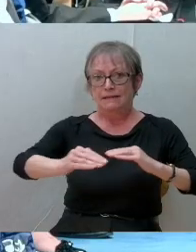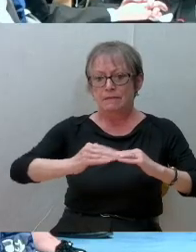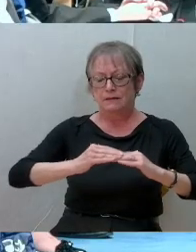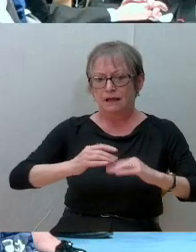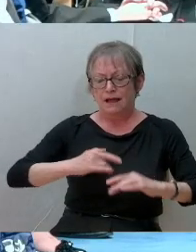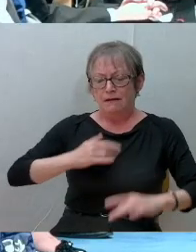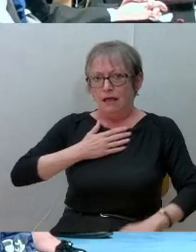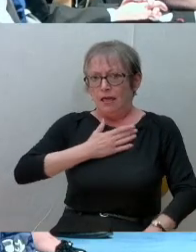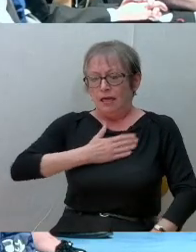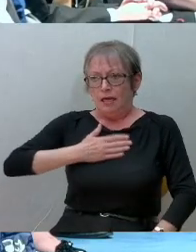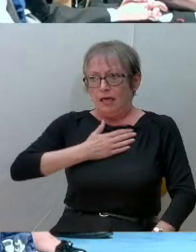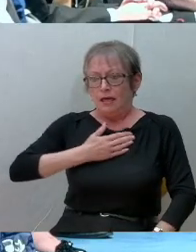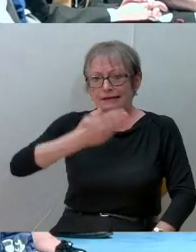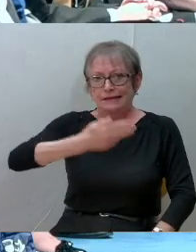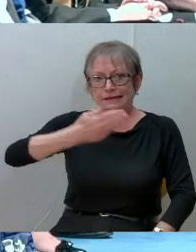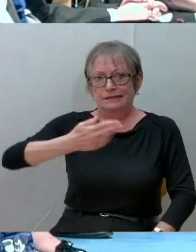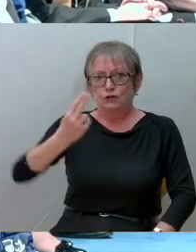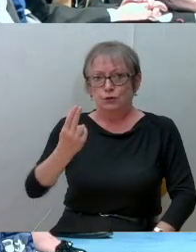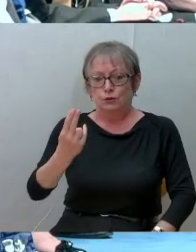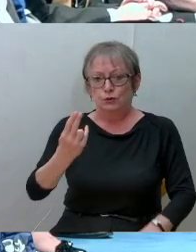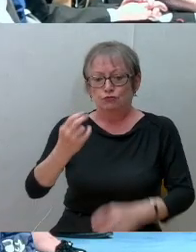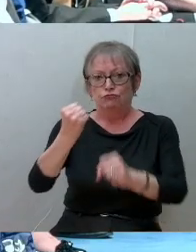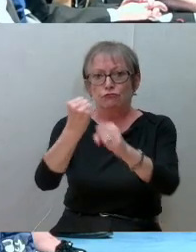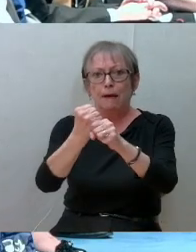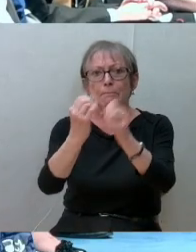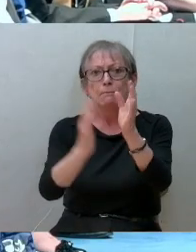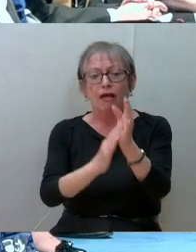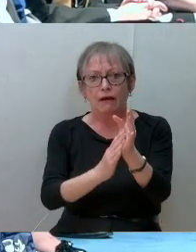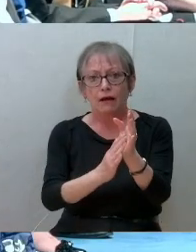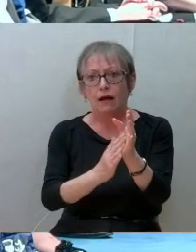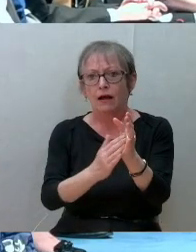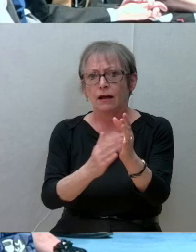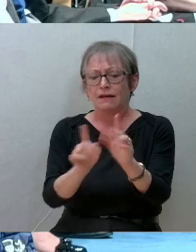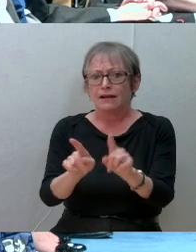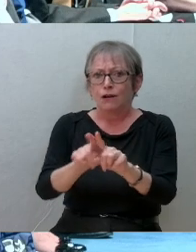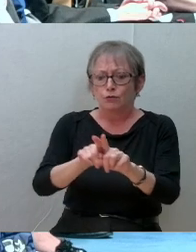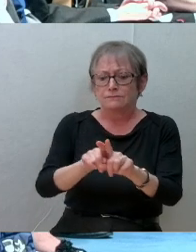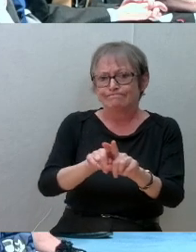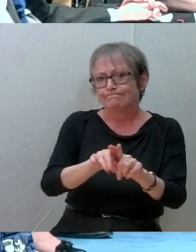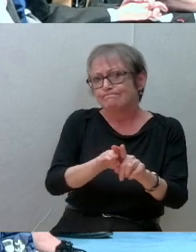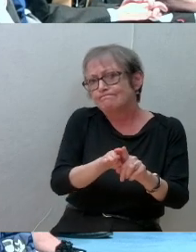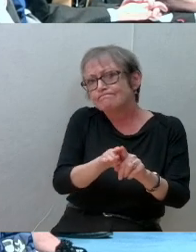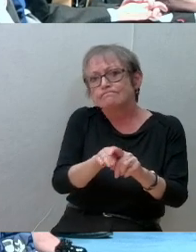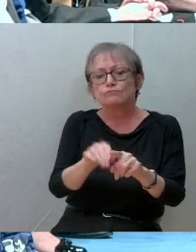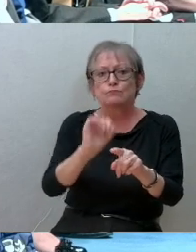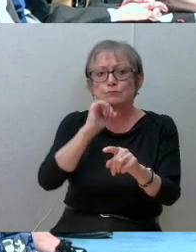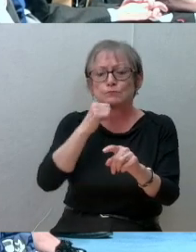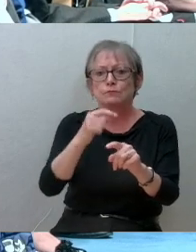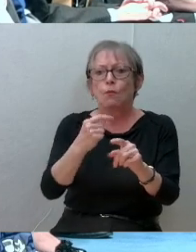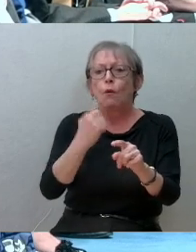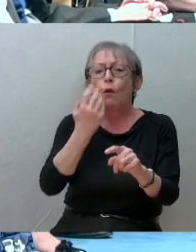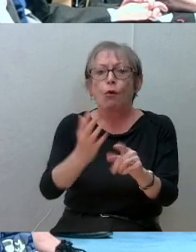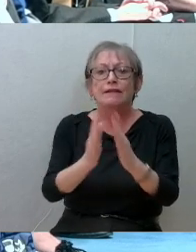in 1992, our grandmother was very close to us, and she will always pray for